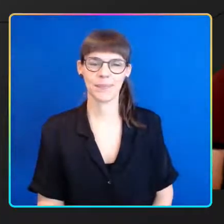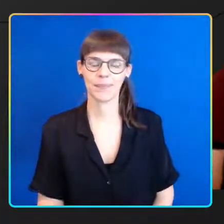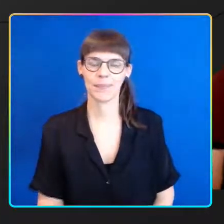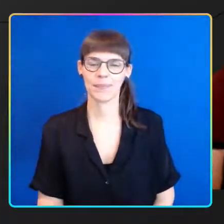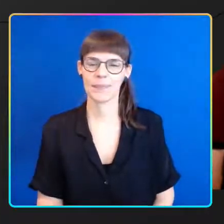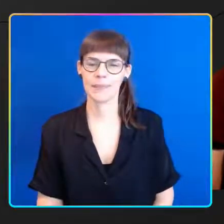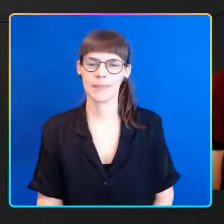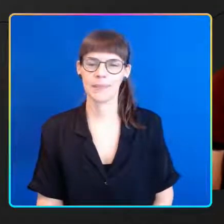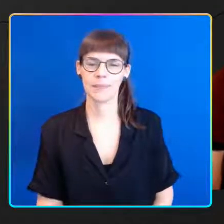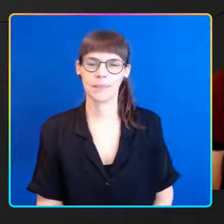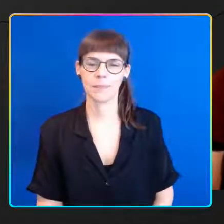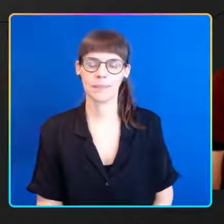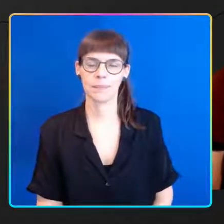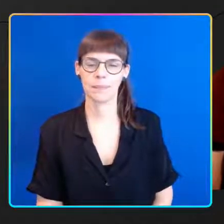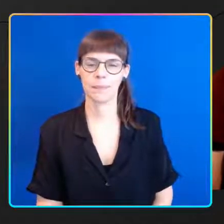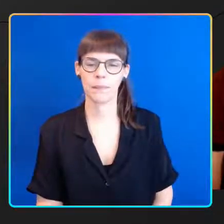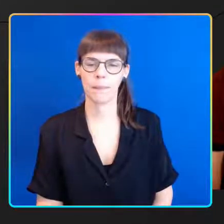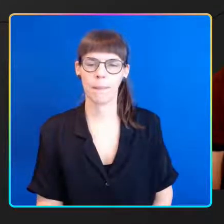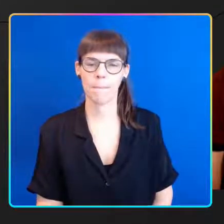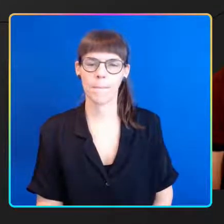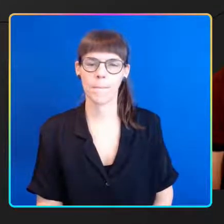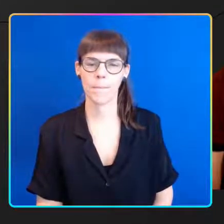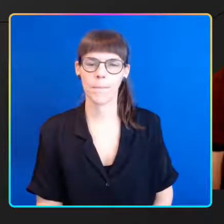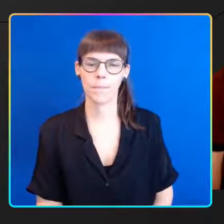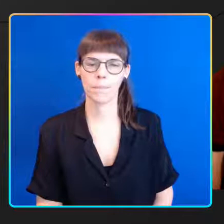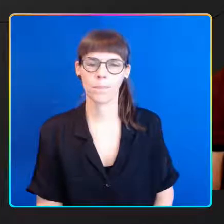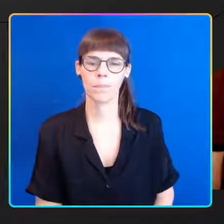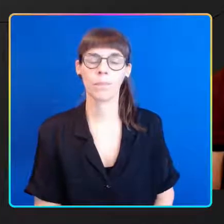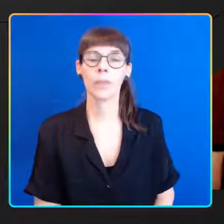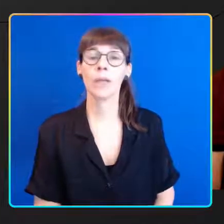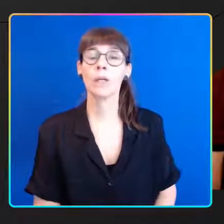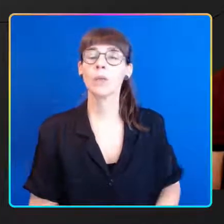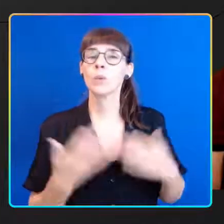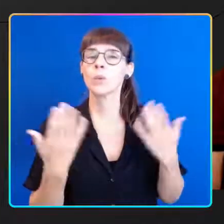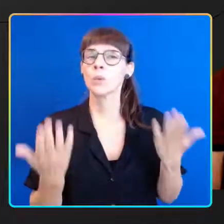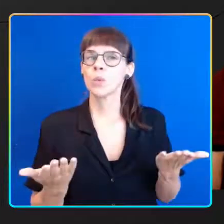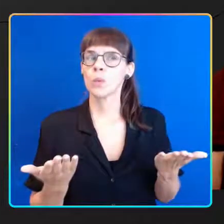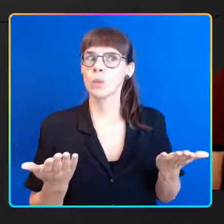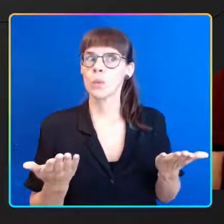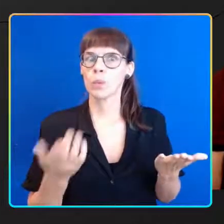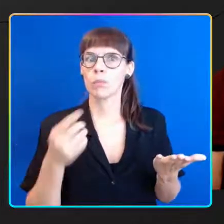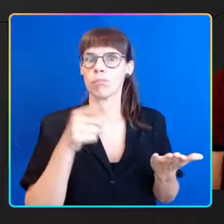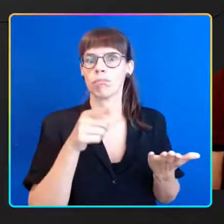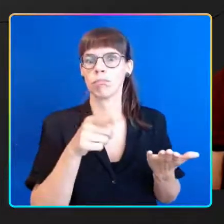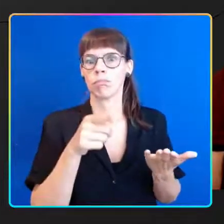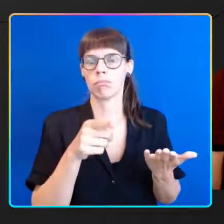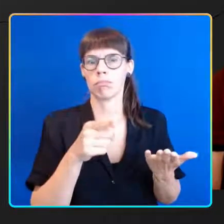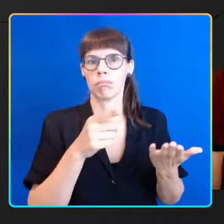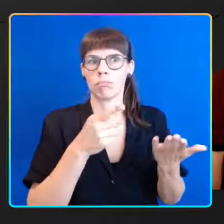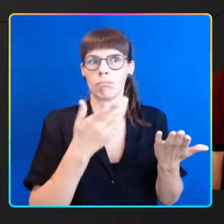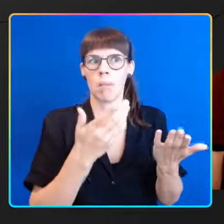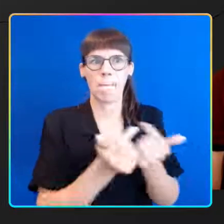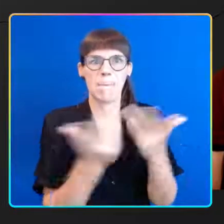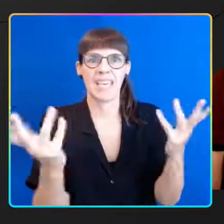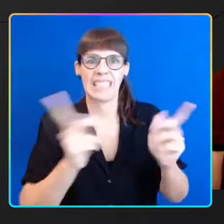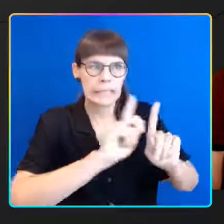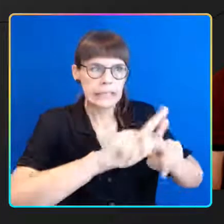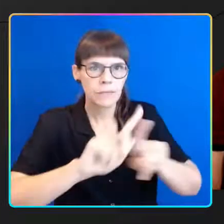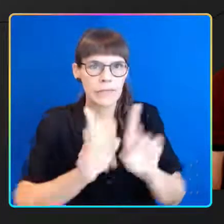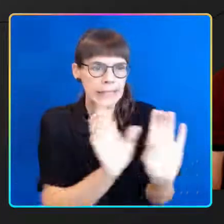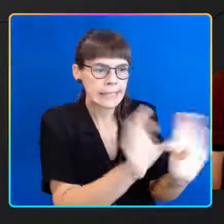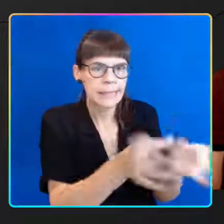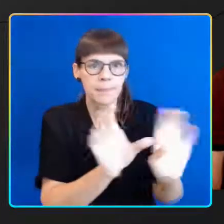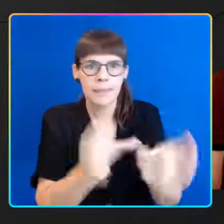Do you like try to, because obviously you must work with lots and lots of different teams. You're working with different teams in